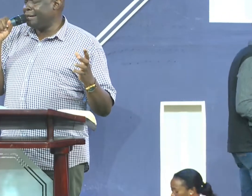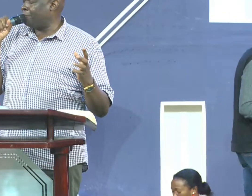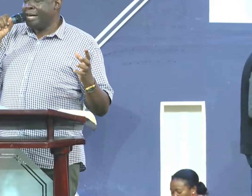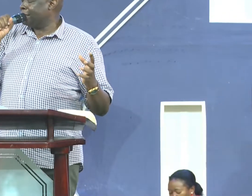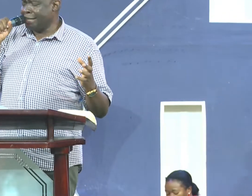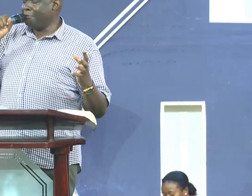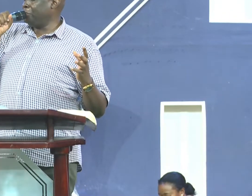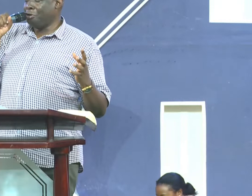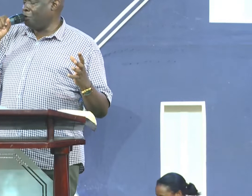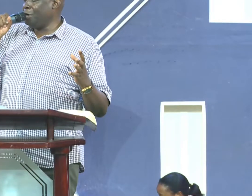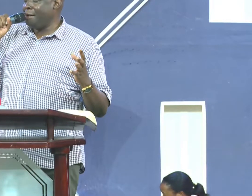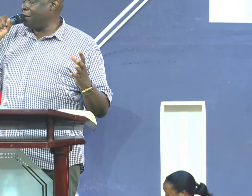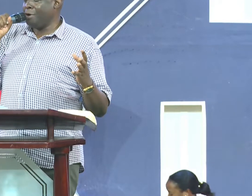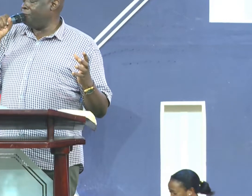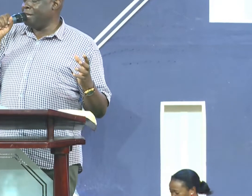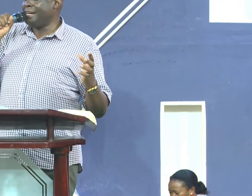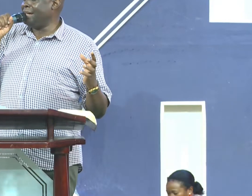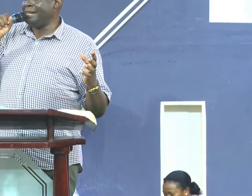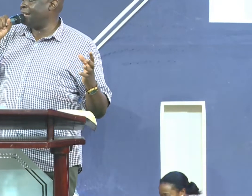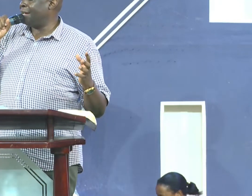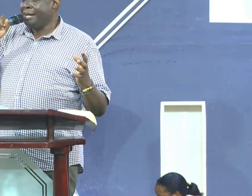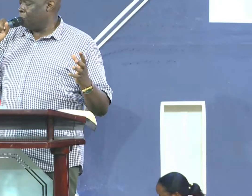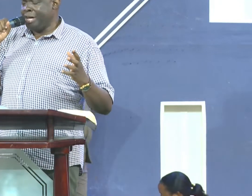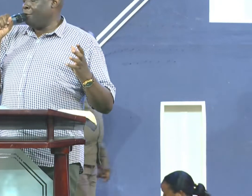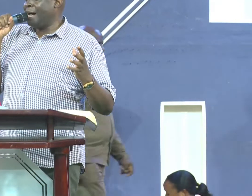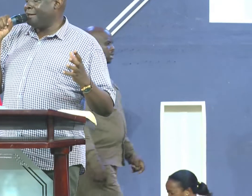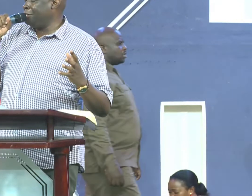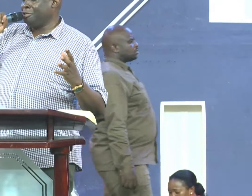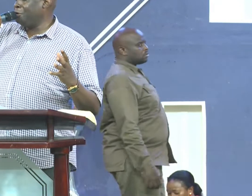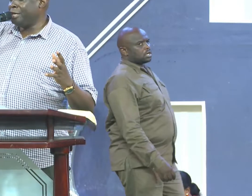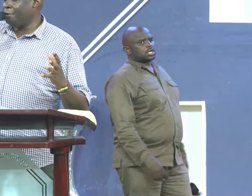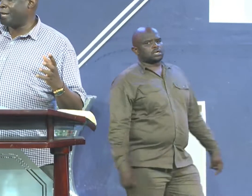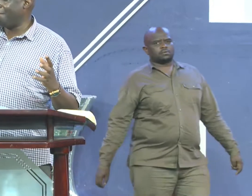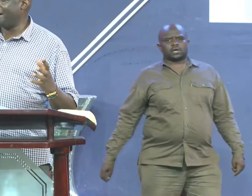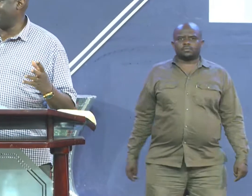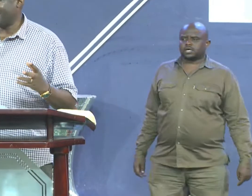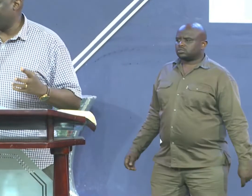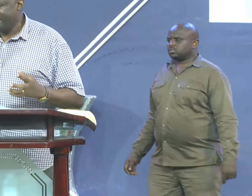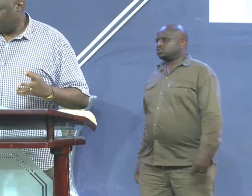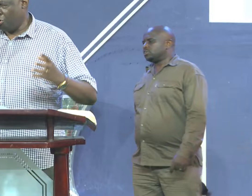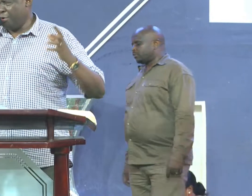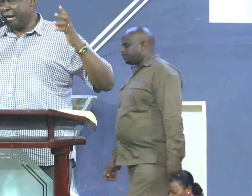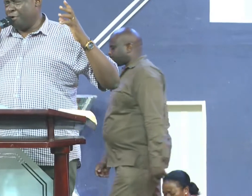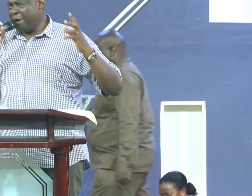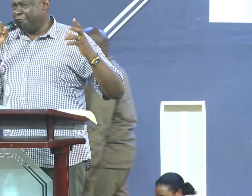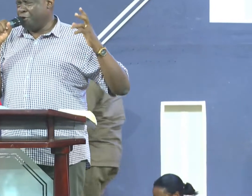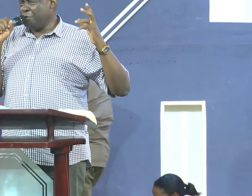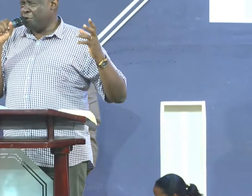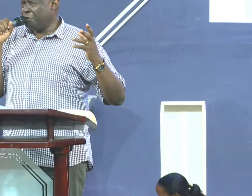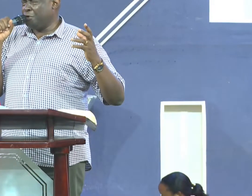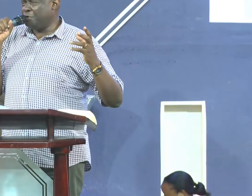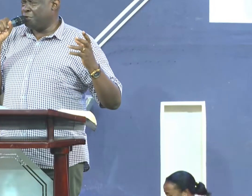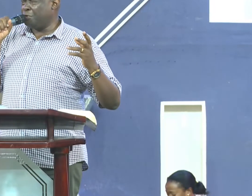kwafe zabo jokulaba kwafe wewayo joli mukama obulamu